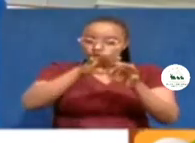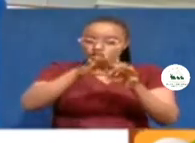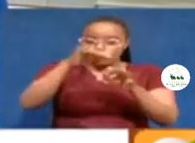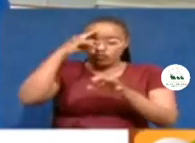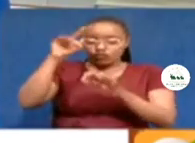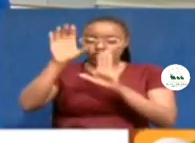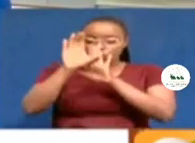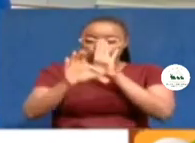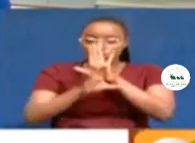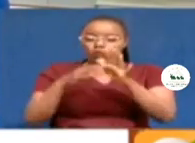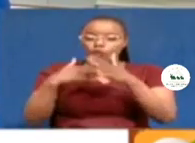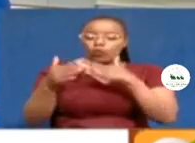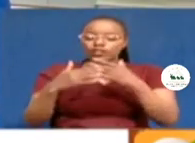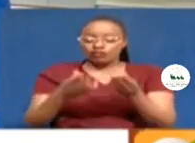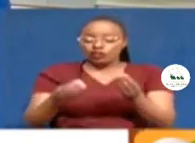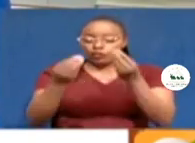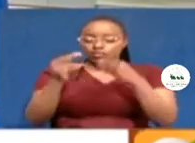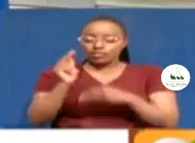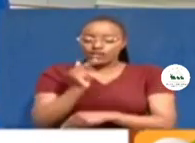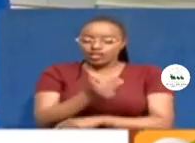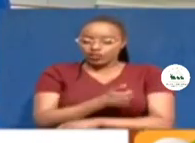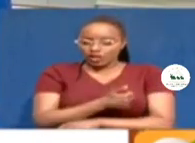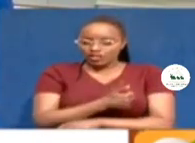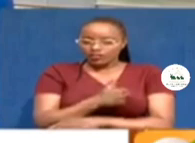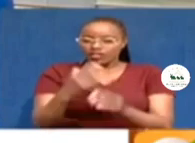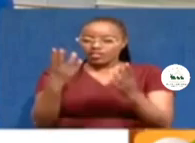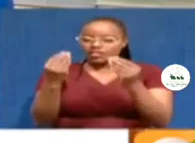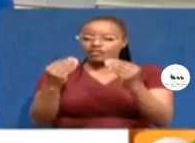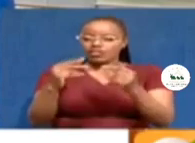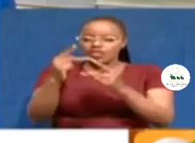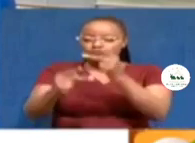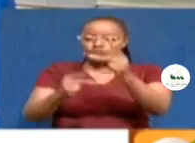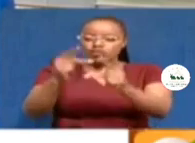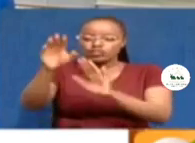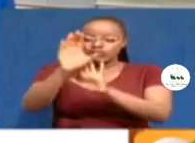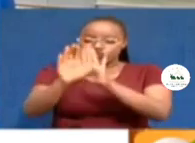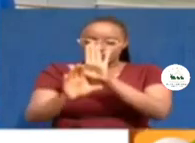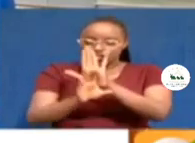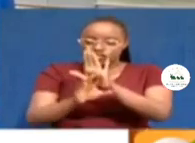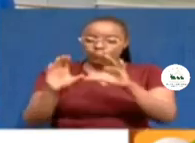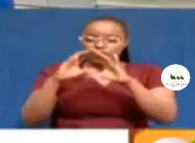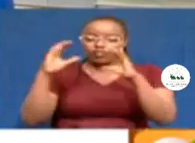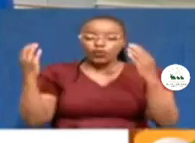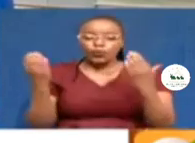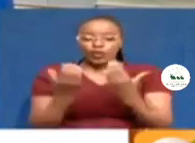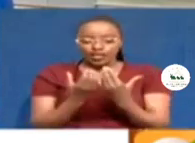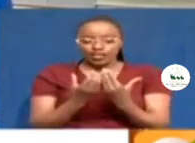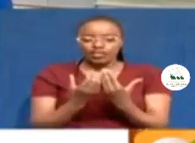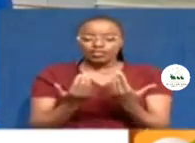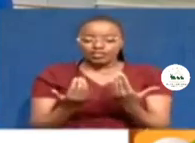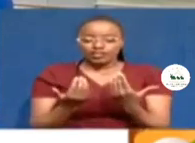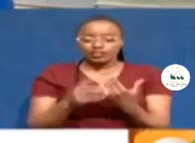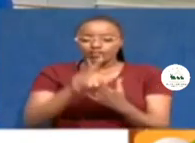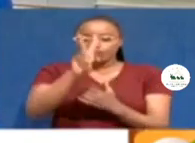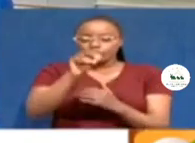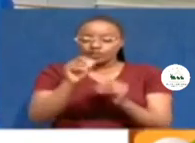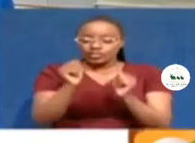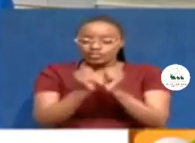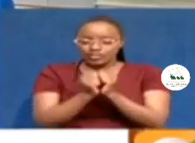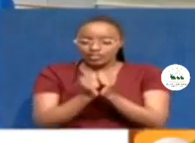was adjudged easily the most progressive constitution in the world in